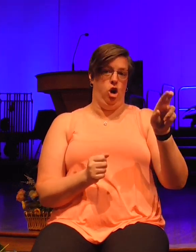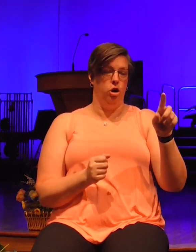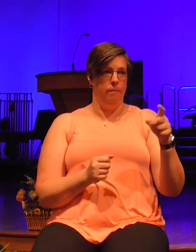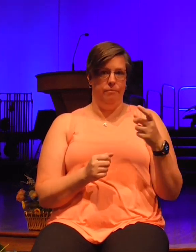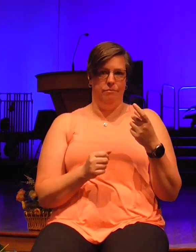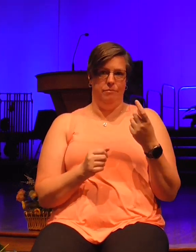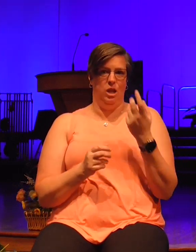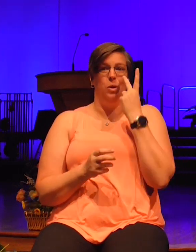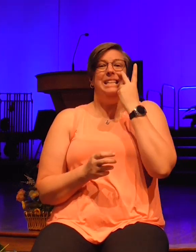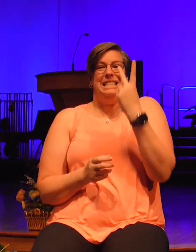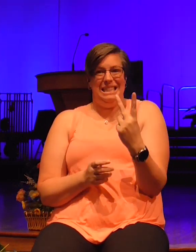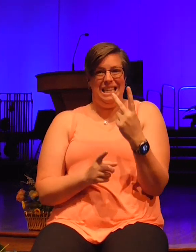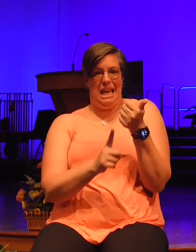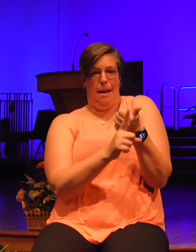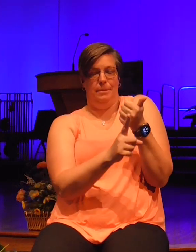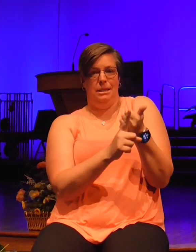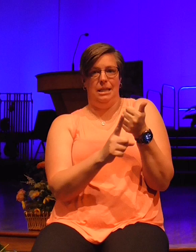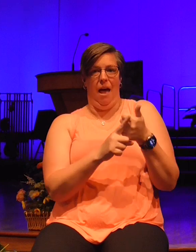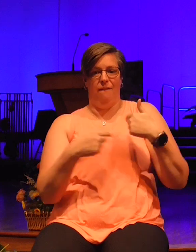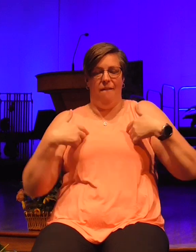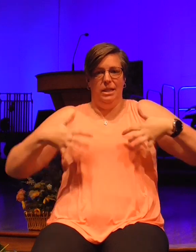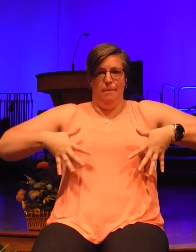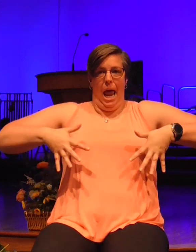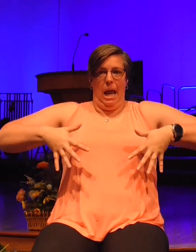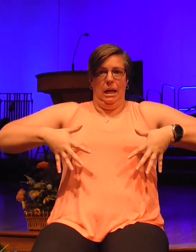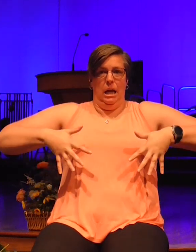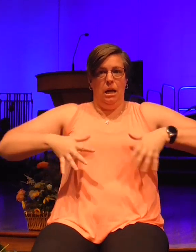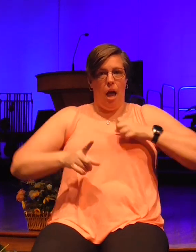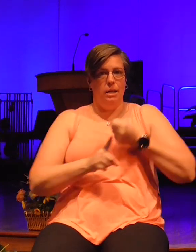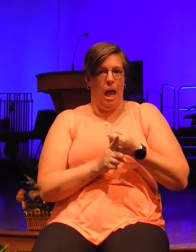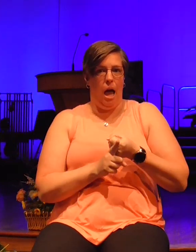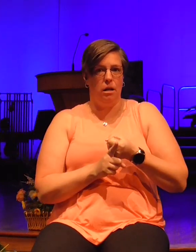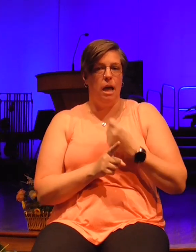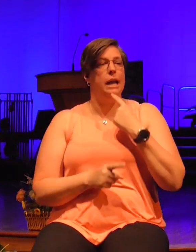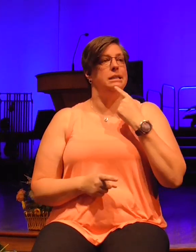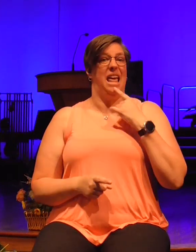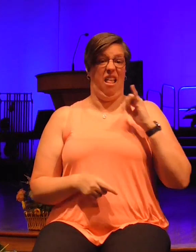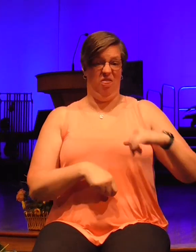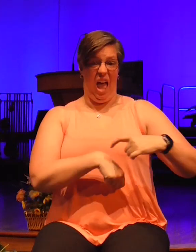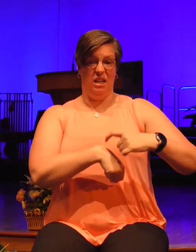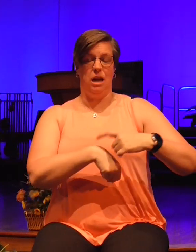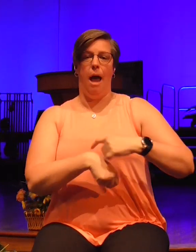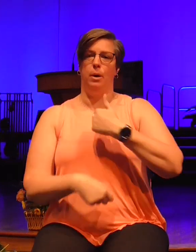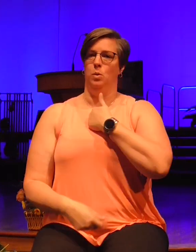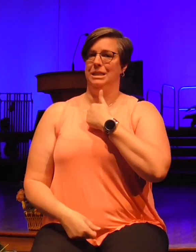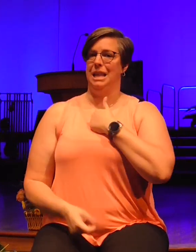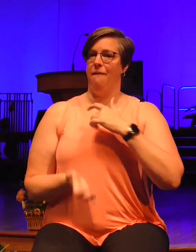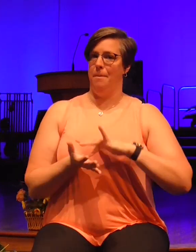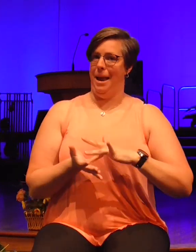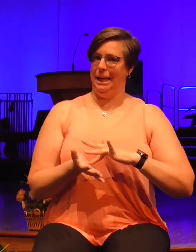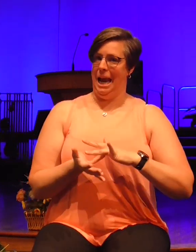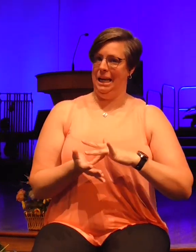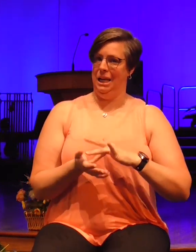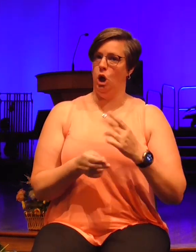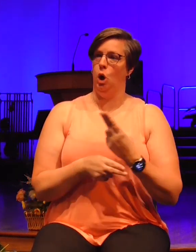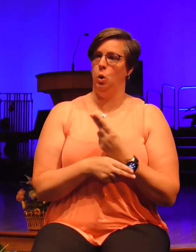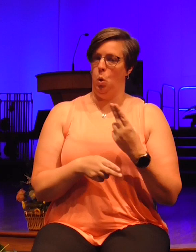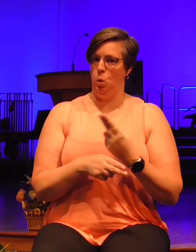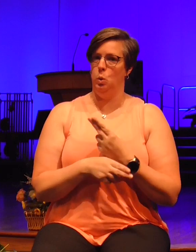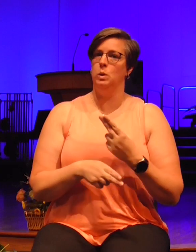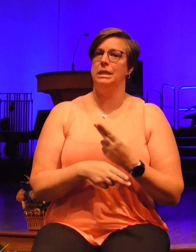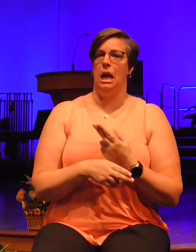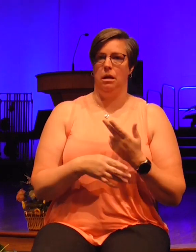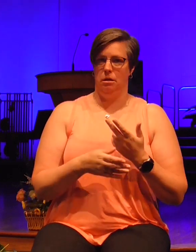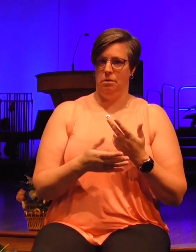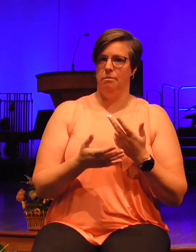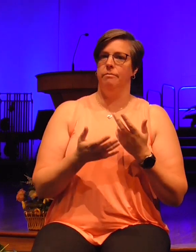to see himself have this panic attack. He said at the time he was self-medicating using substances